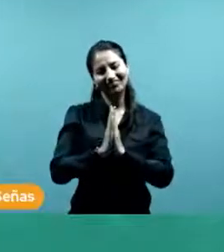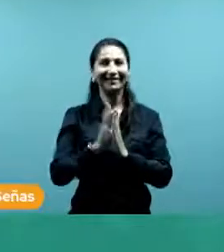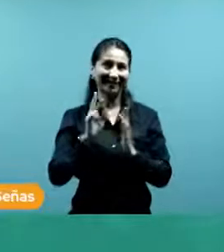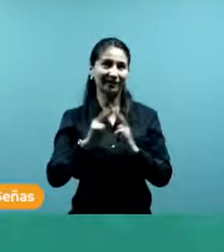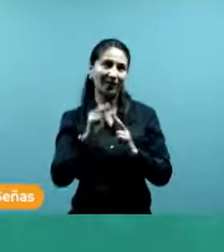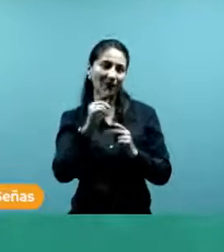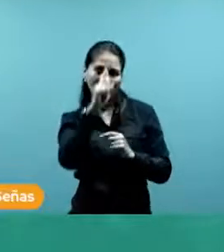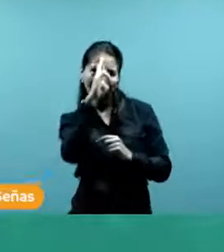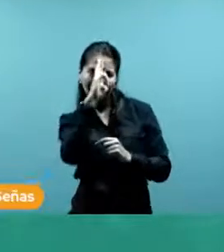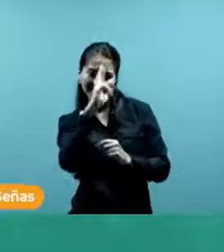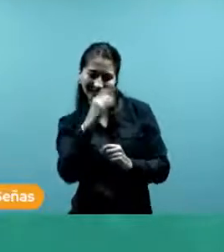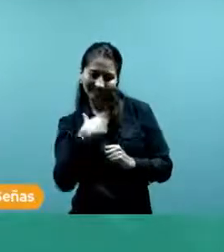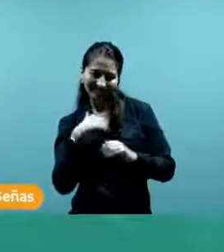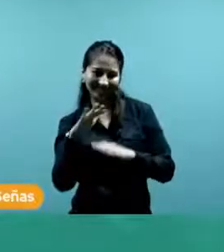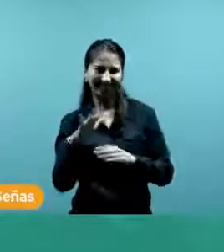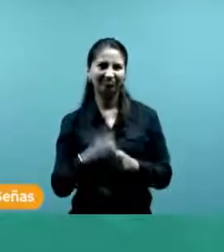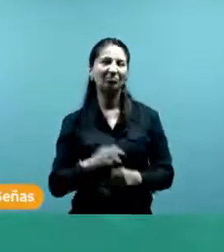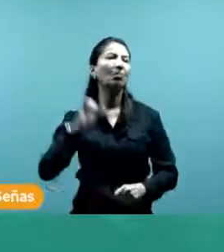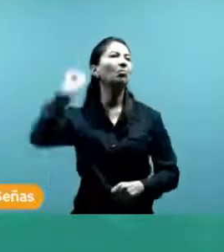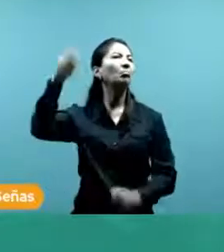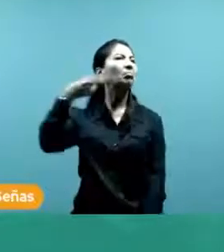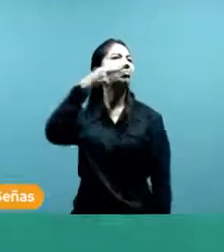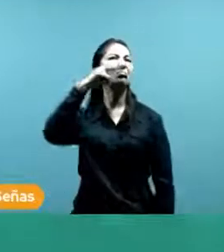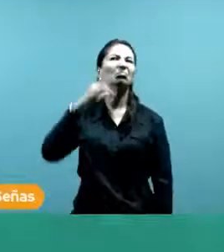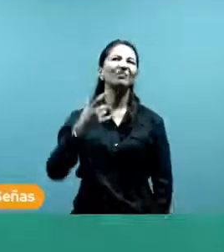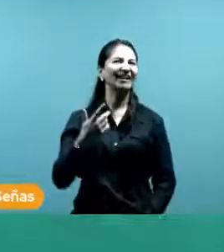us, it was an incredibly moving